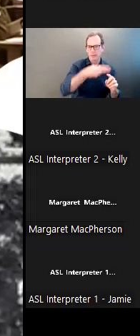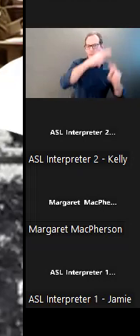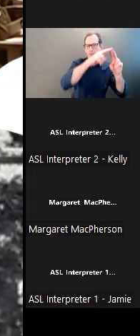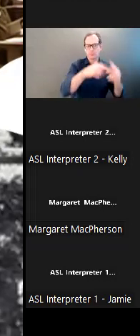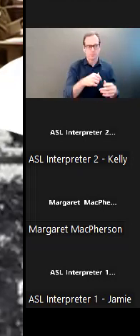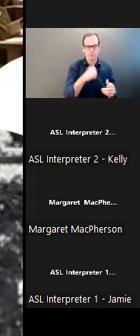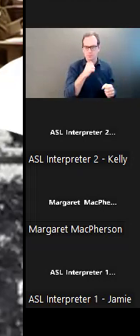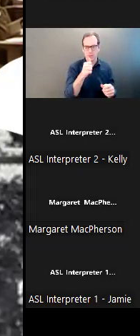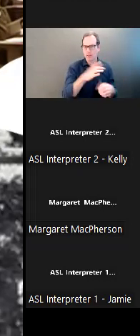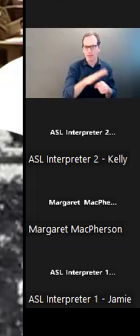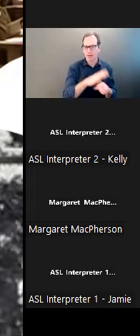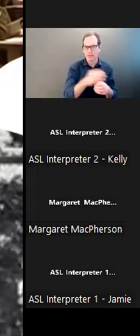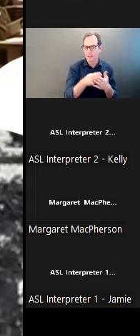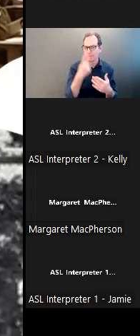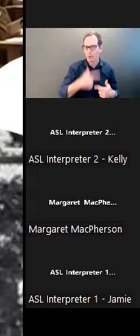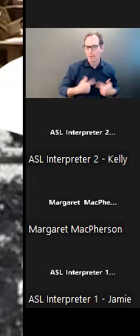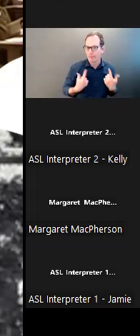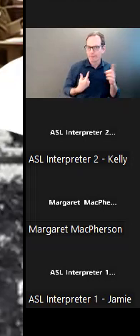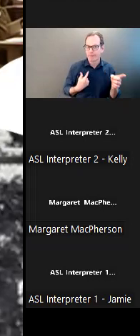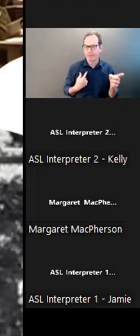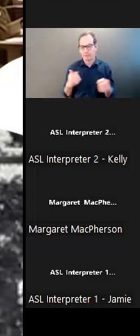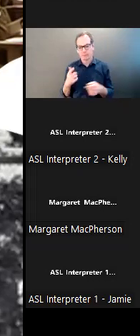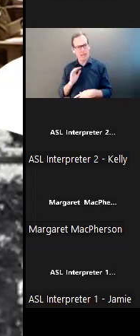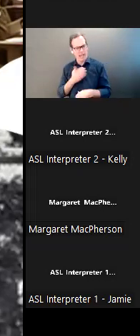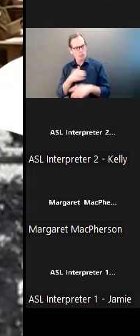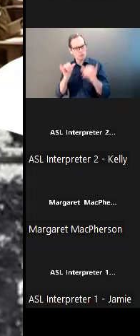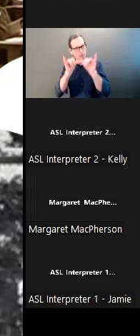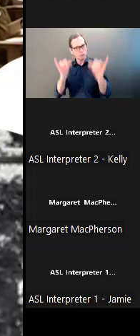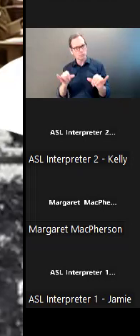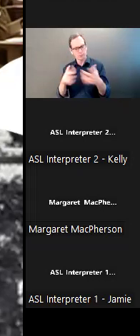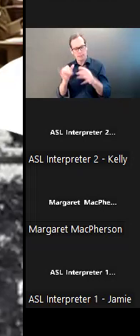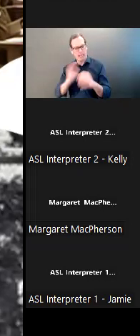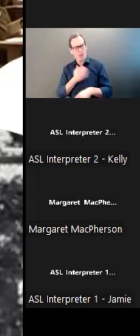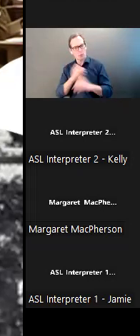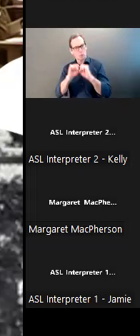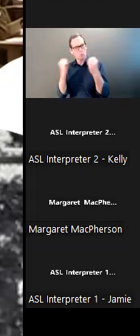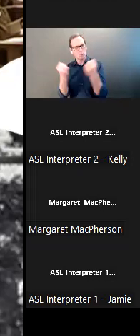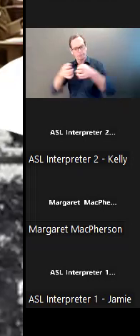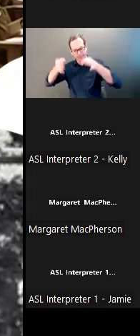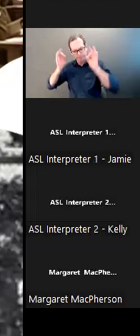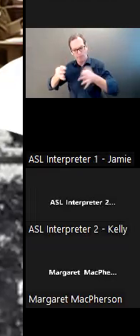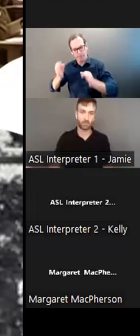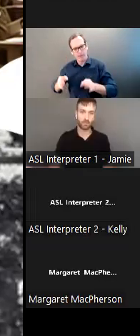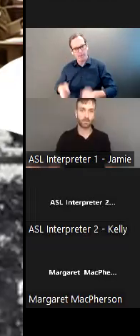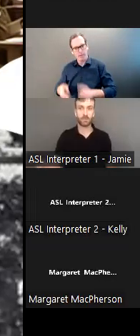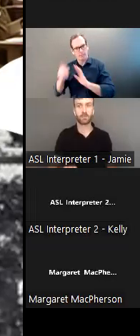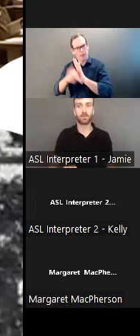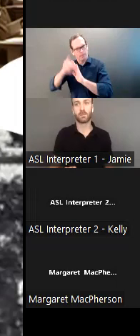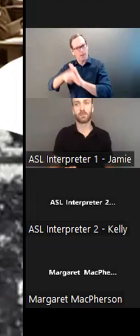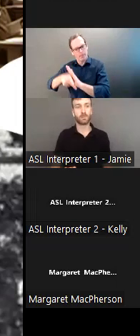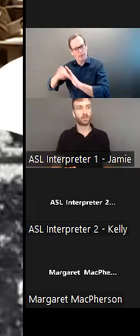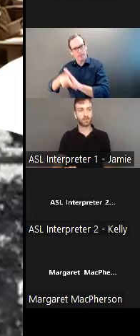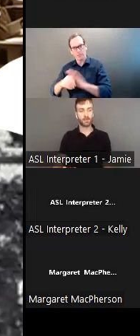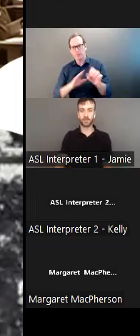we collectively make in the way that we've structured our society. And it is a choice that is harming people. So that is why we call it